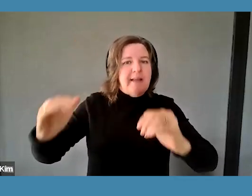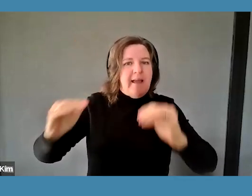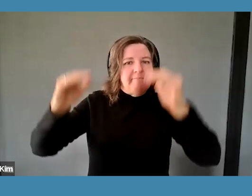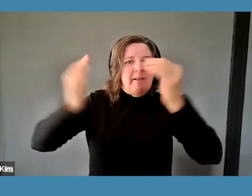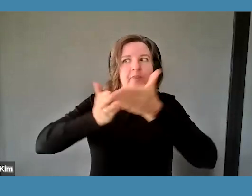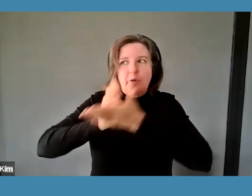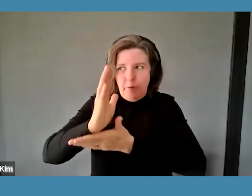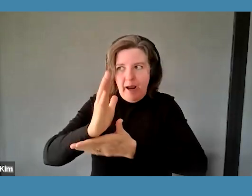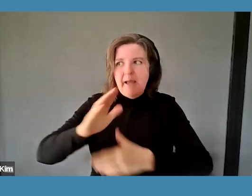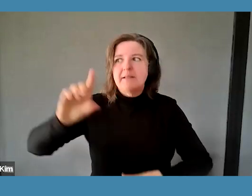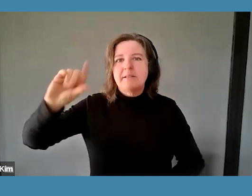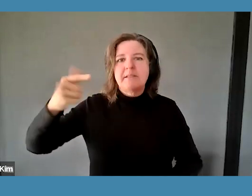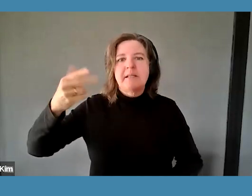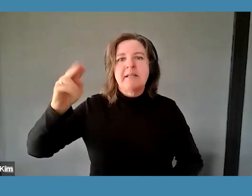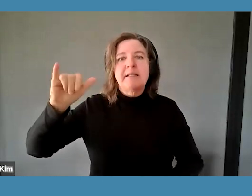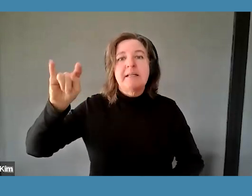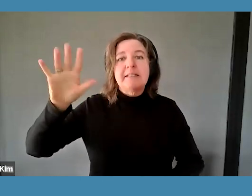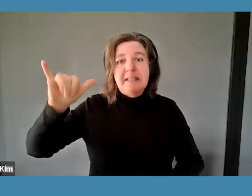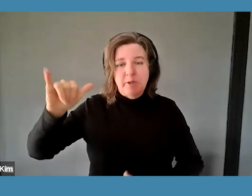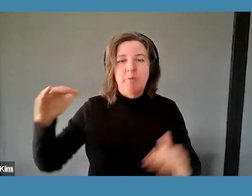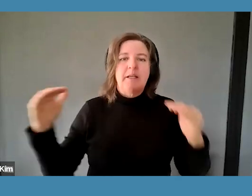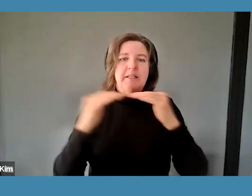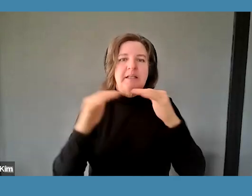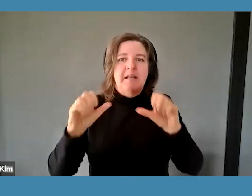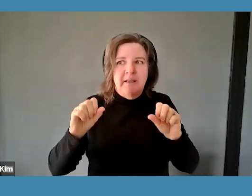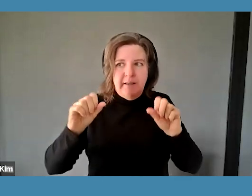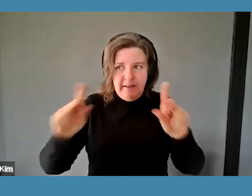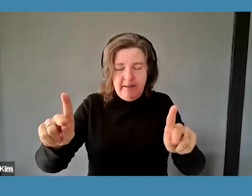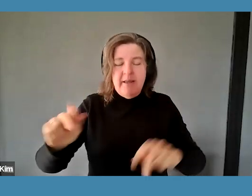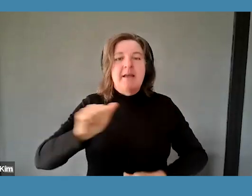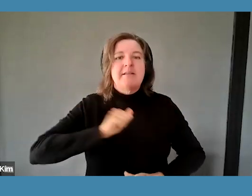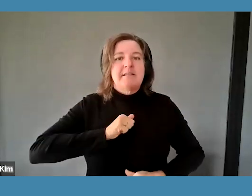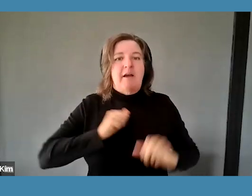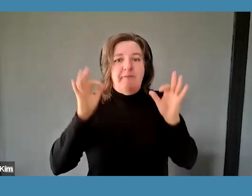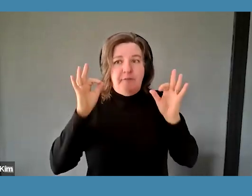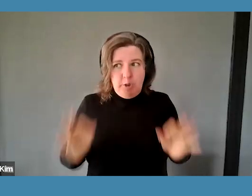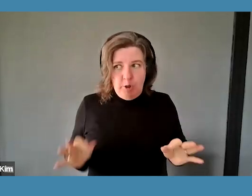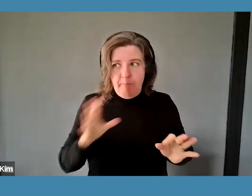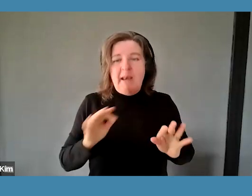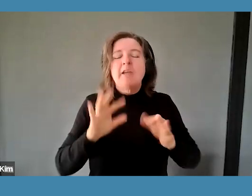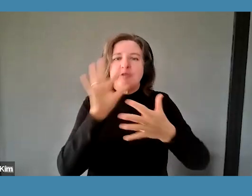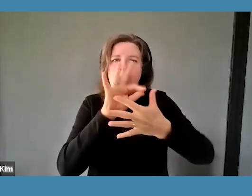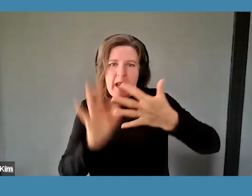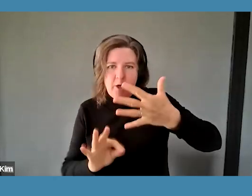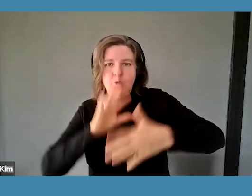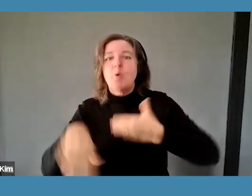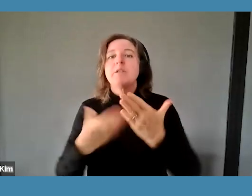opportunities, self-determination, and choices for all people with disabilities.